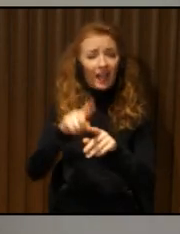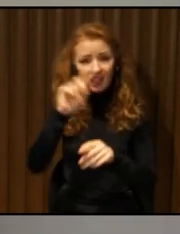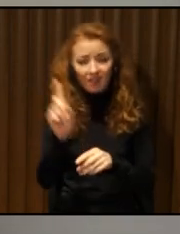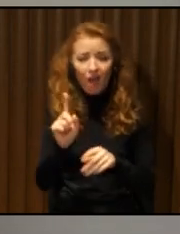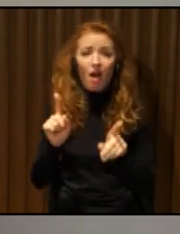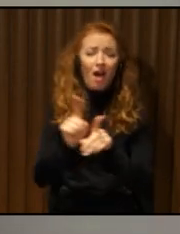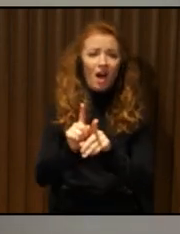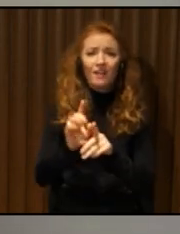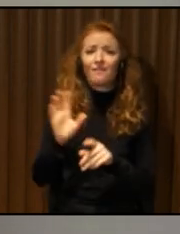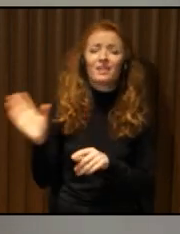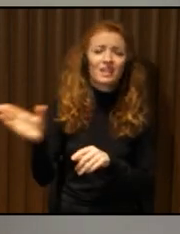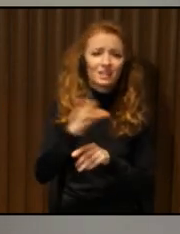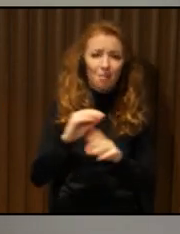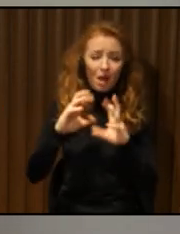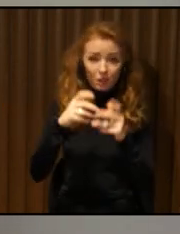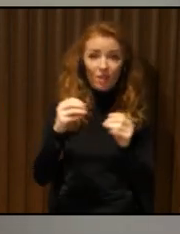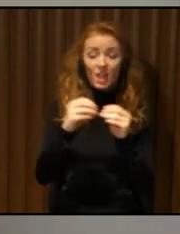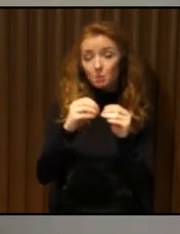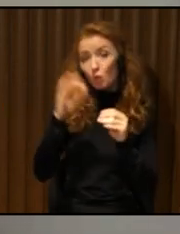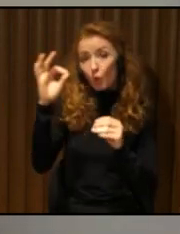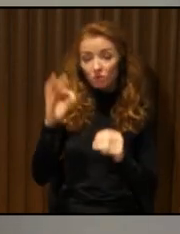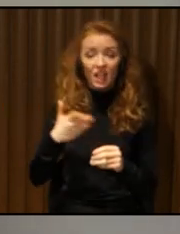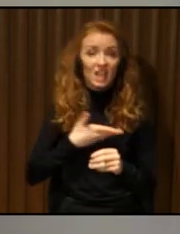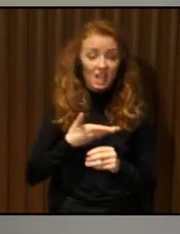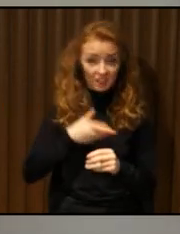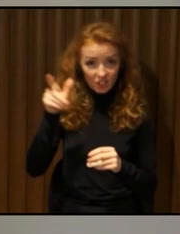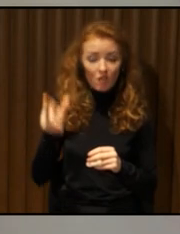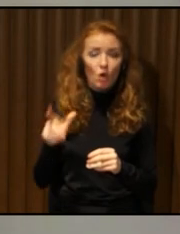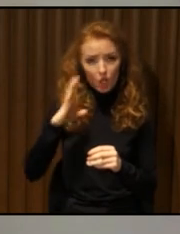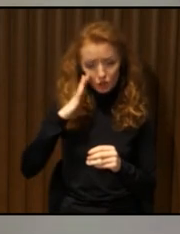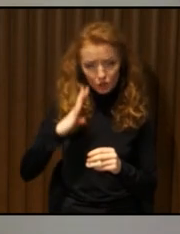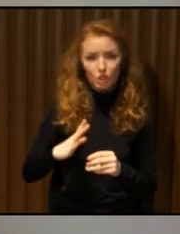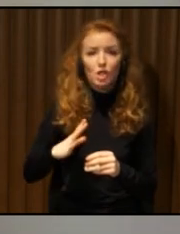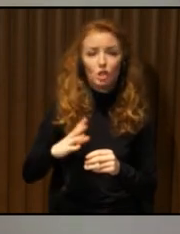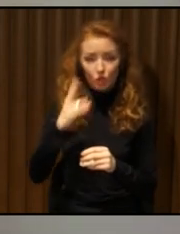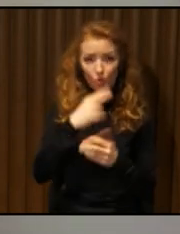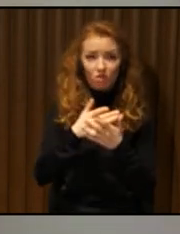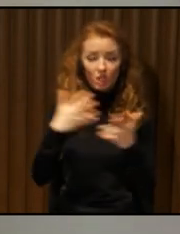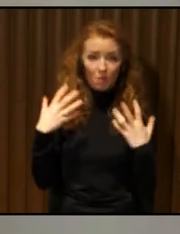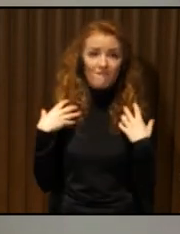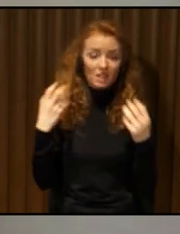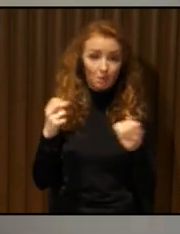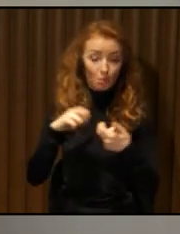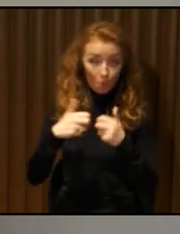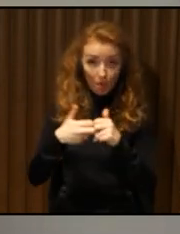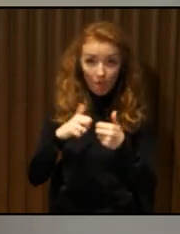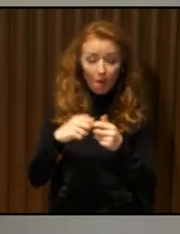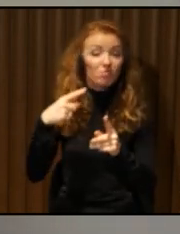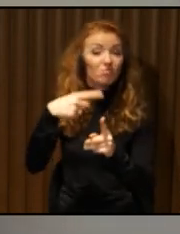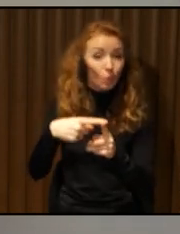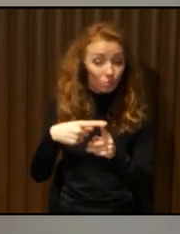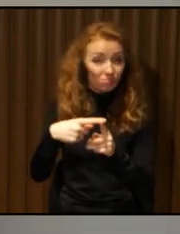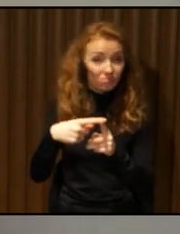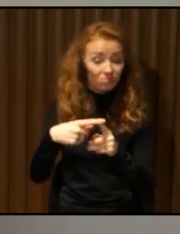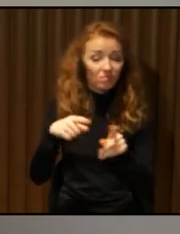of the population that suffers from disabilities. Yes. Plus, you have third age. You have elderlies that need